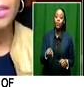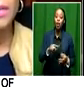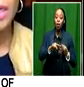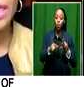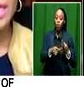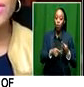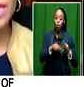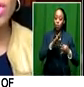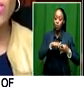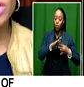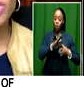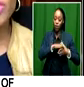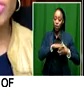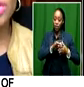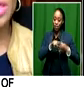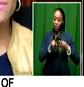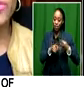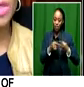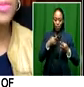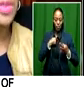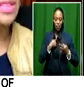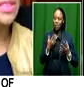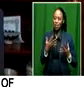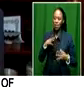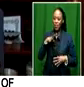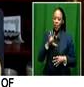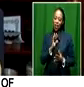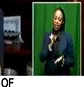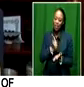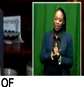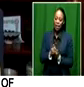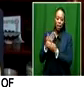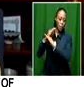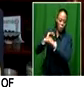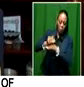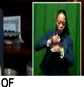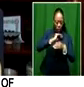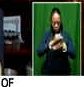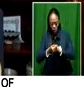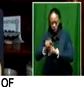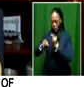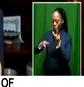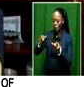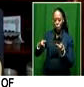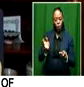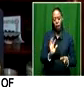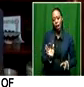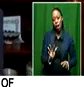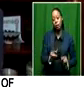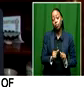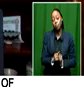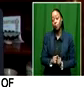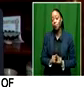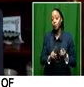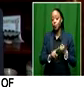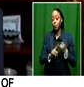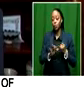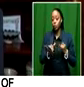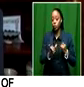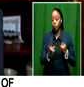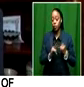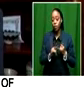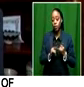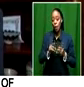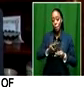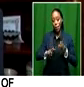for that. And I don't want to be sitting here and defending anyone. Yeah. So first of all, the